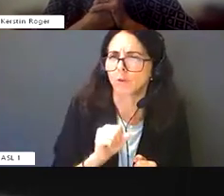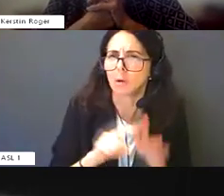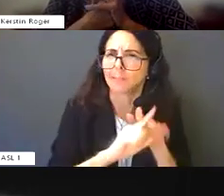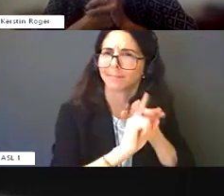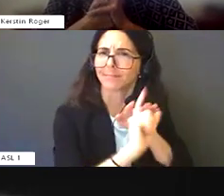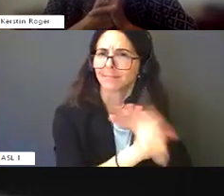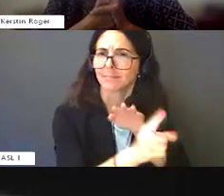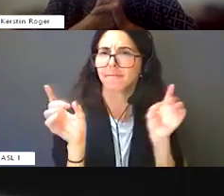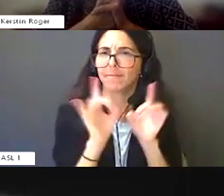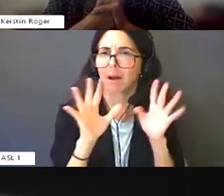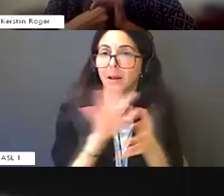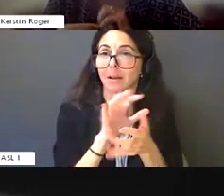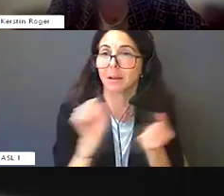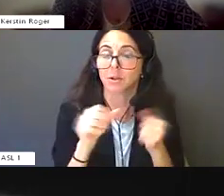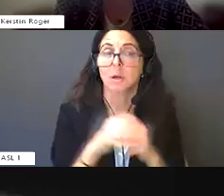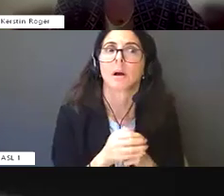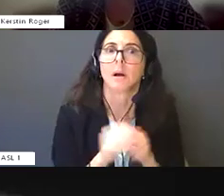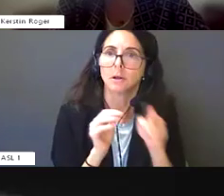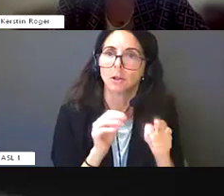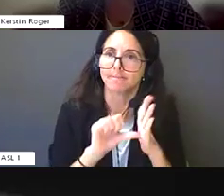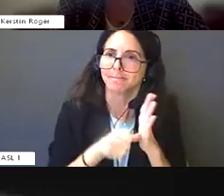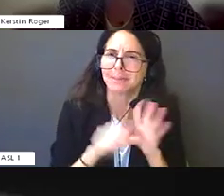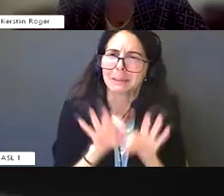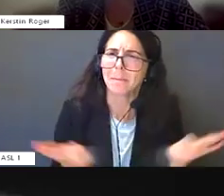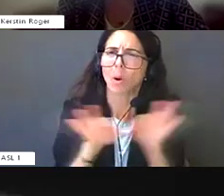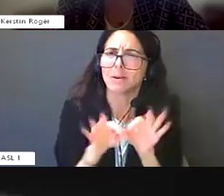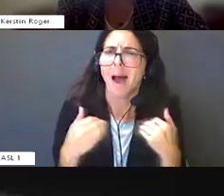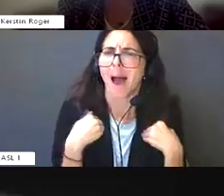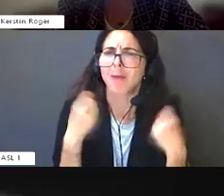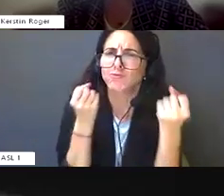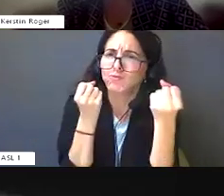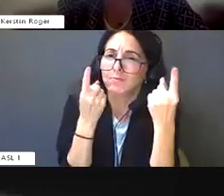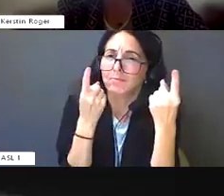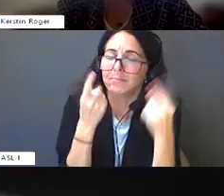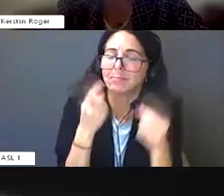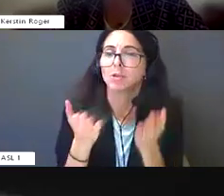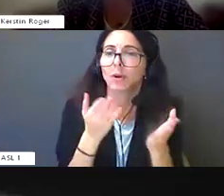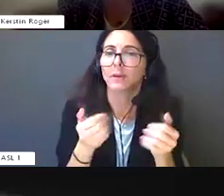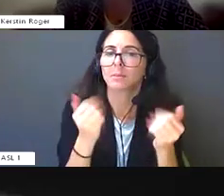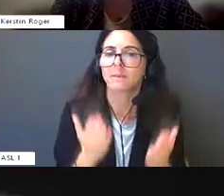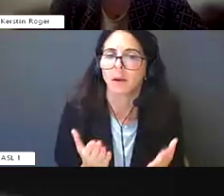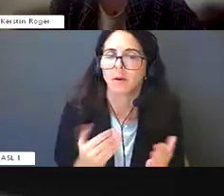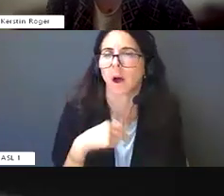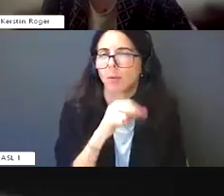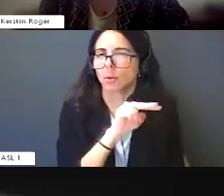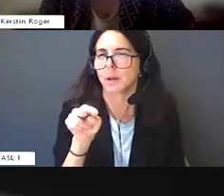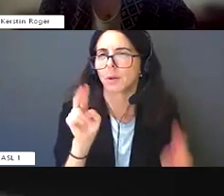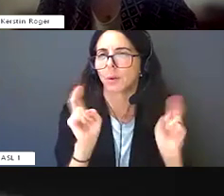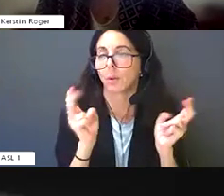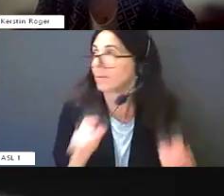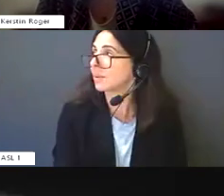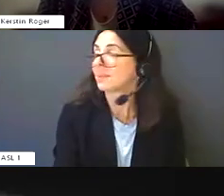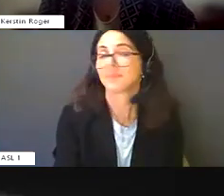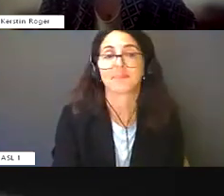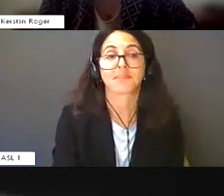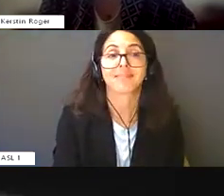the importance of having an empathic service provider. And so here I'll read this quote. The